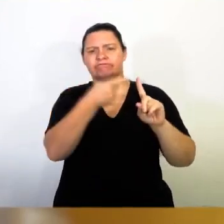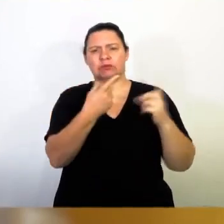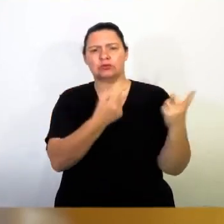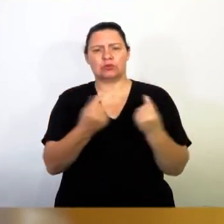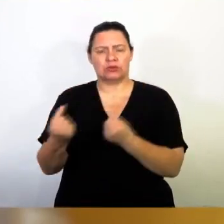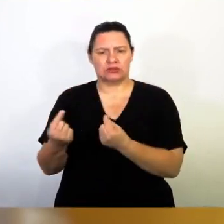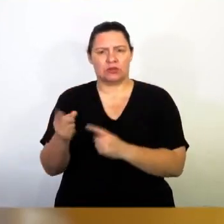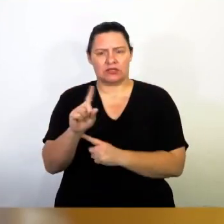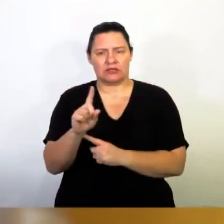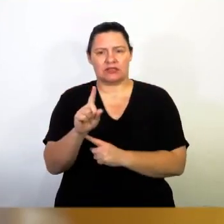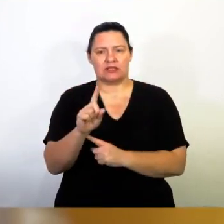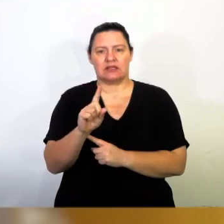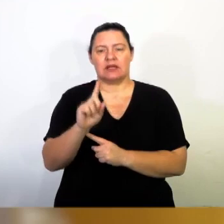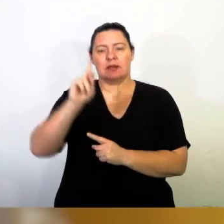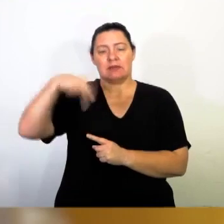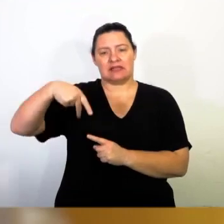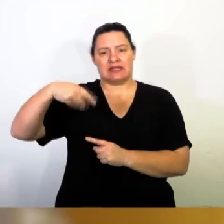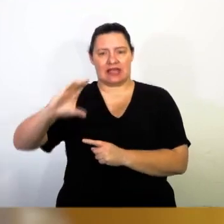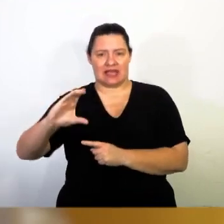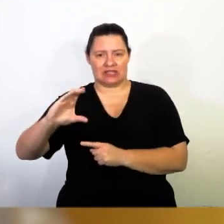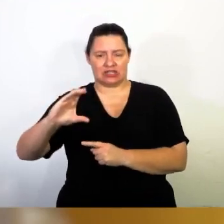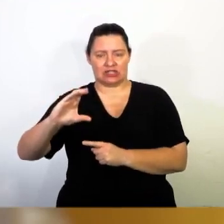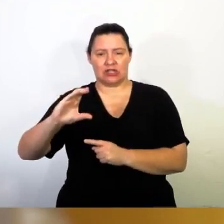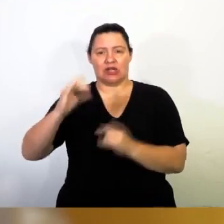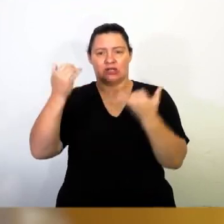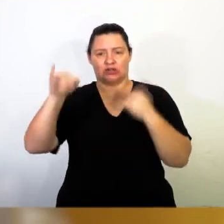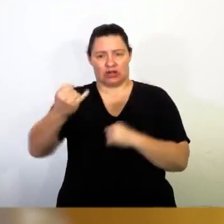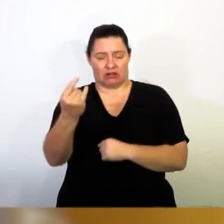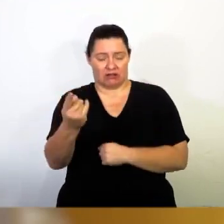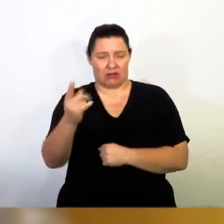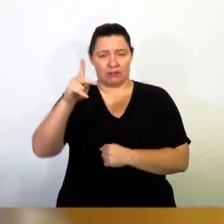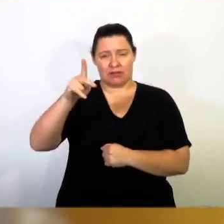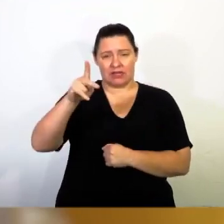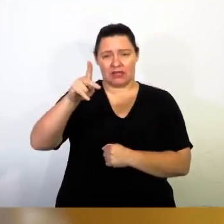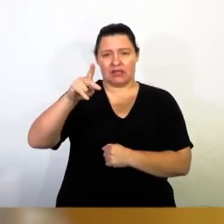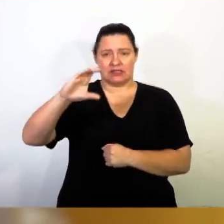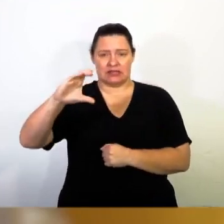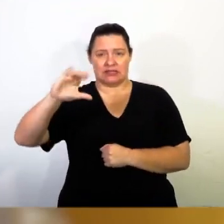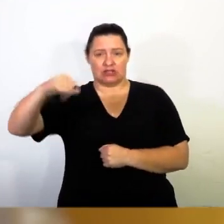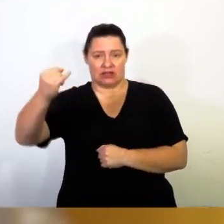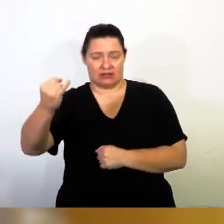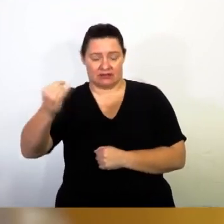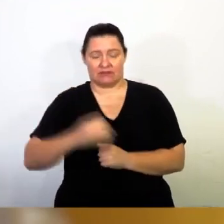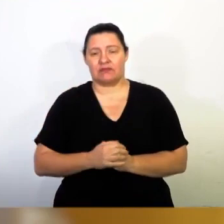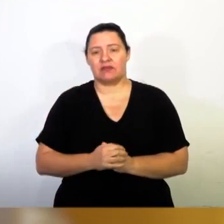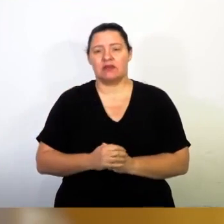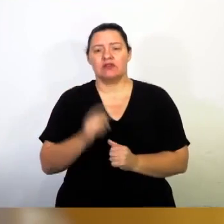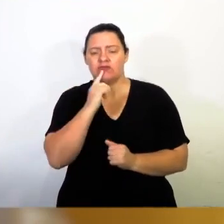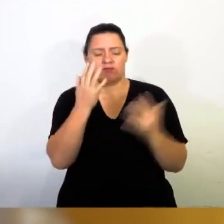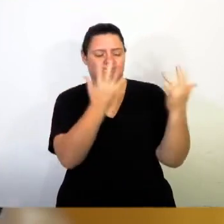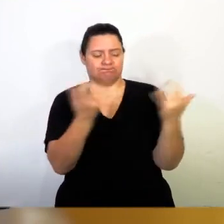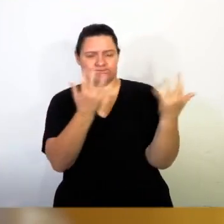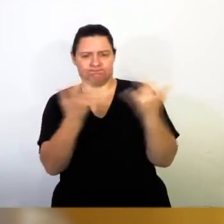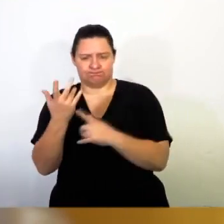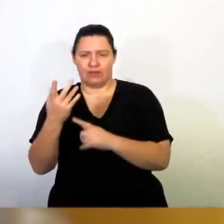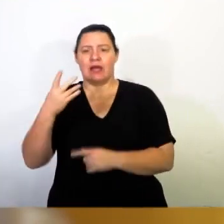with the petty cash journal. Petty cash journal. So we're going to do a number of calculations. We're